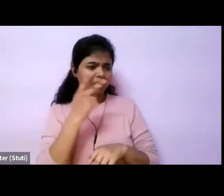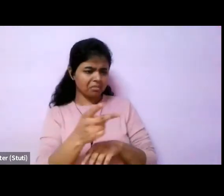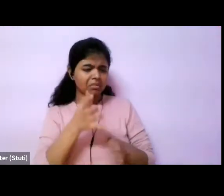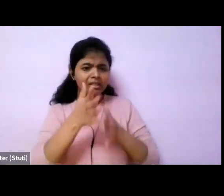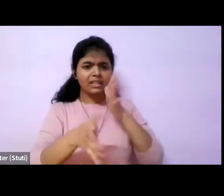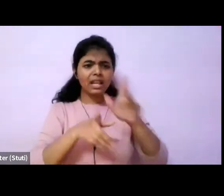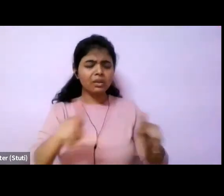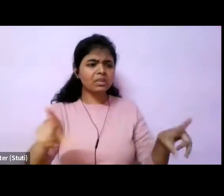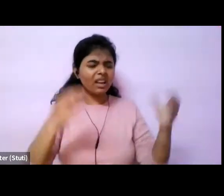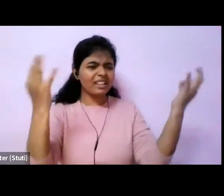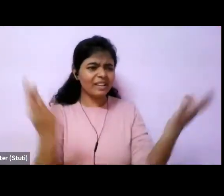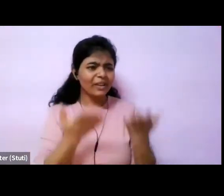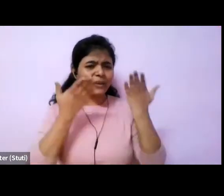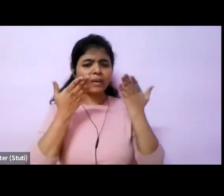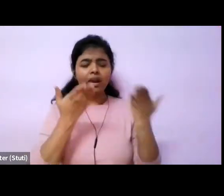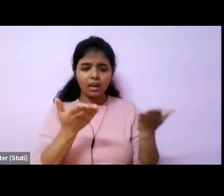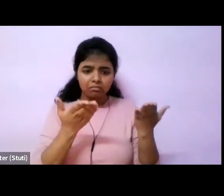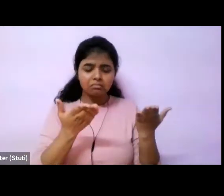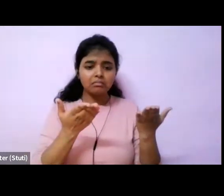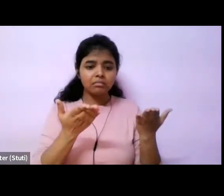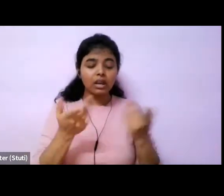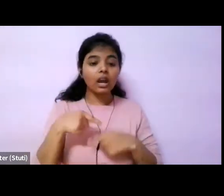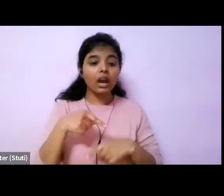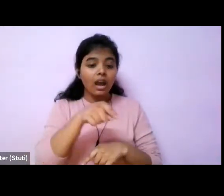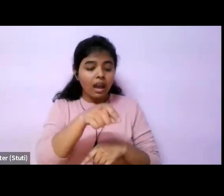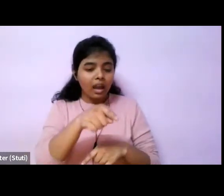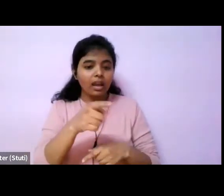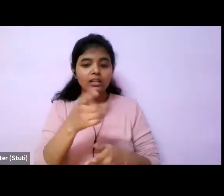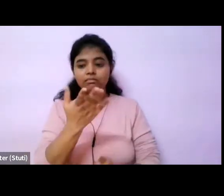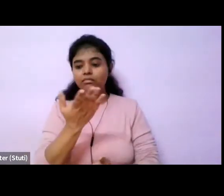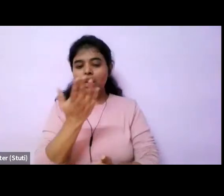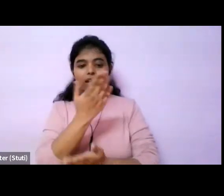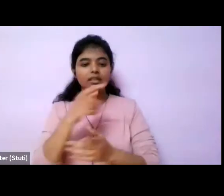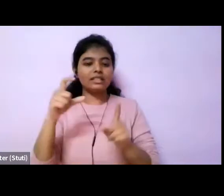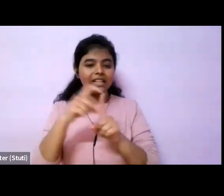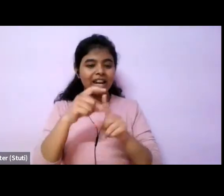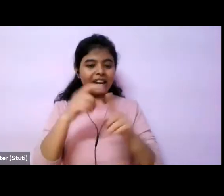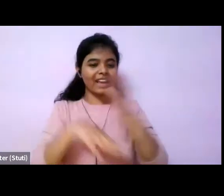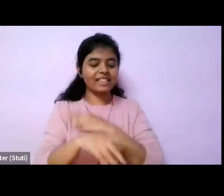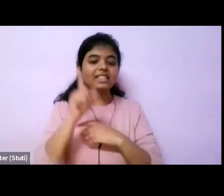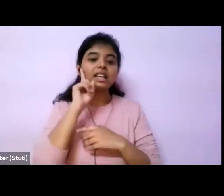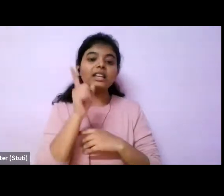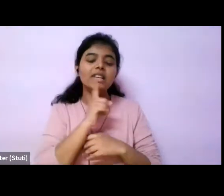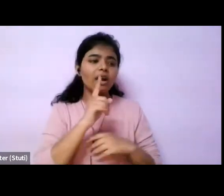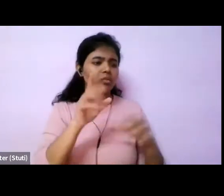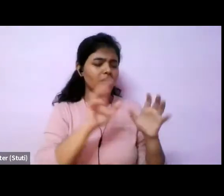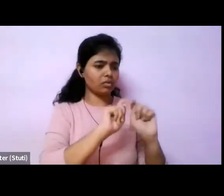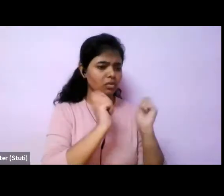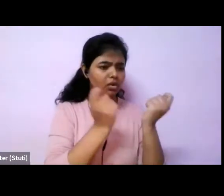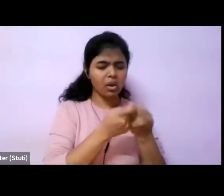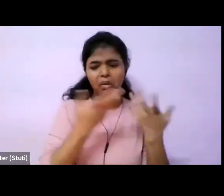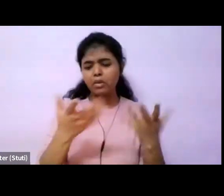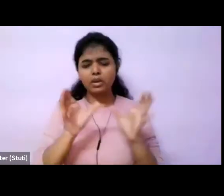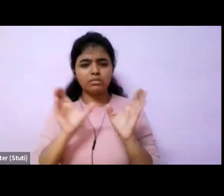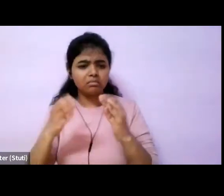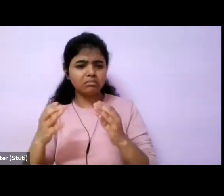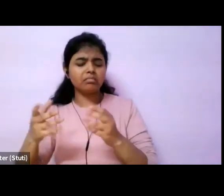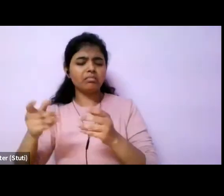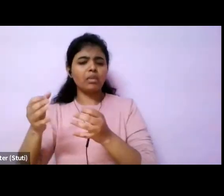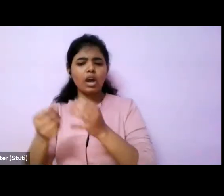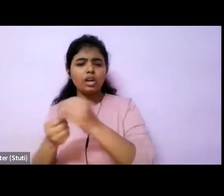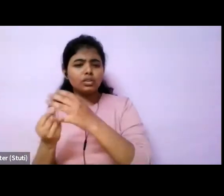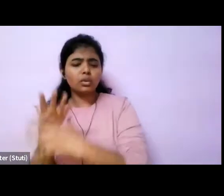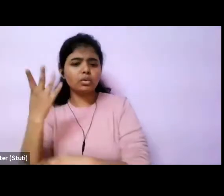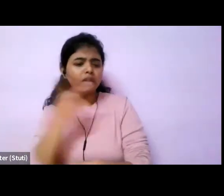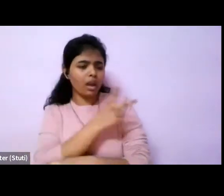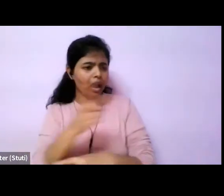him. As he begins to negotiate the thriving deaf world in Delhi with its own deaf clubs and associations, and as he makes new